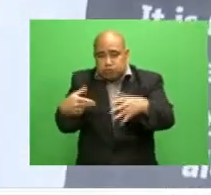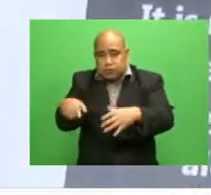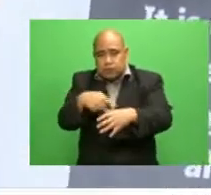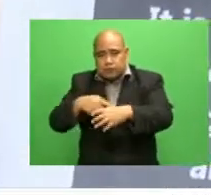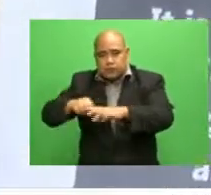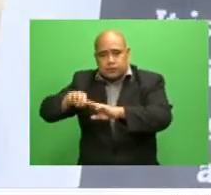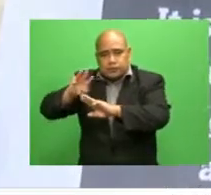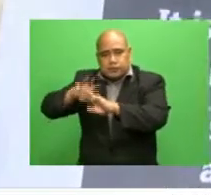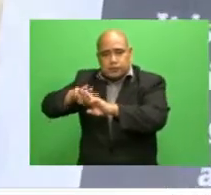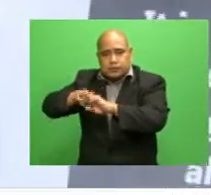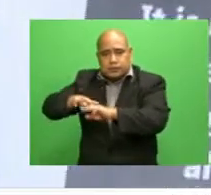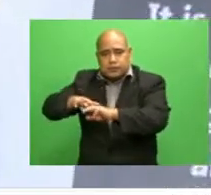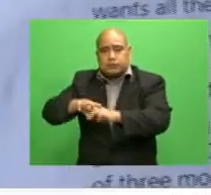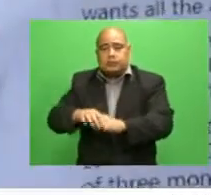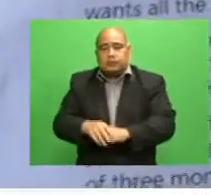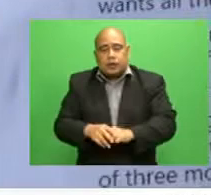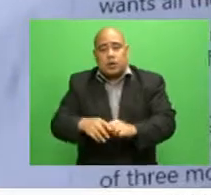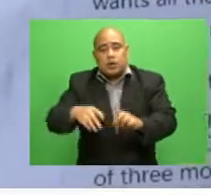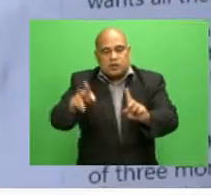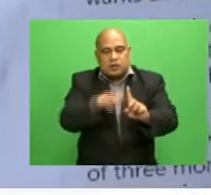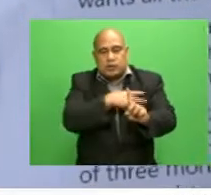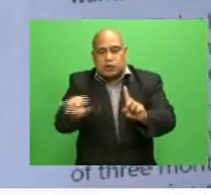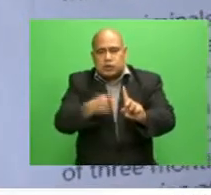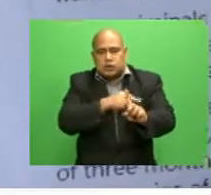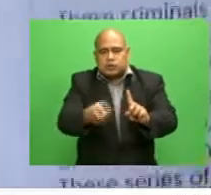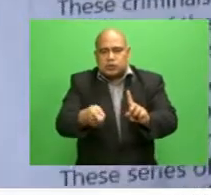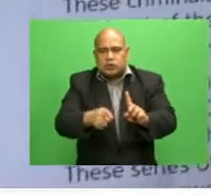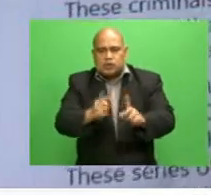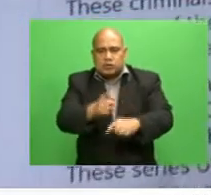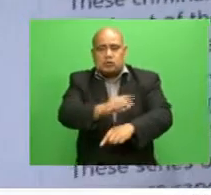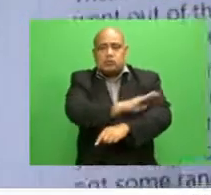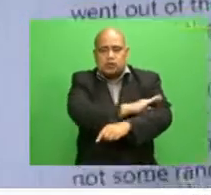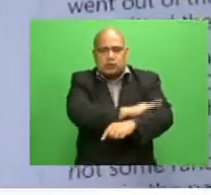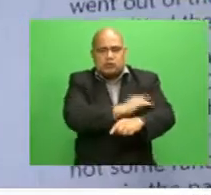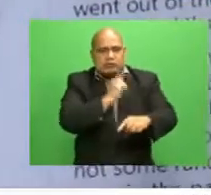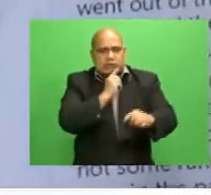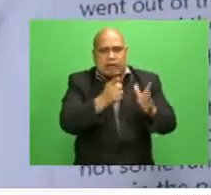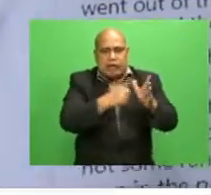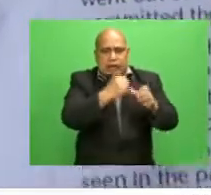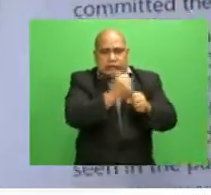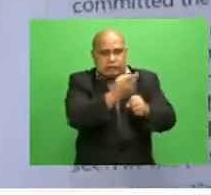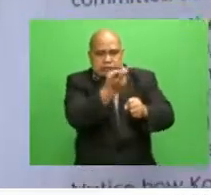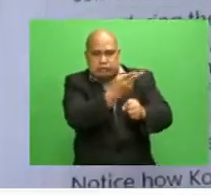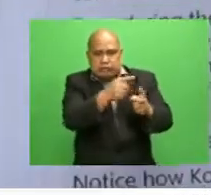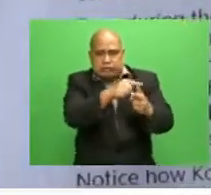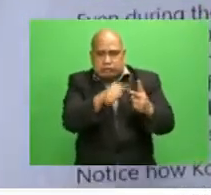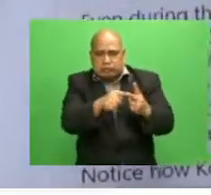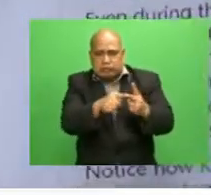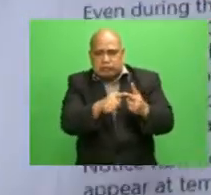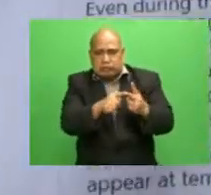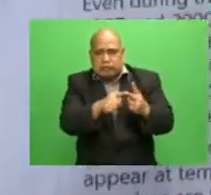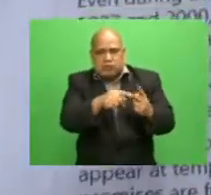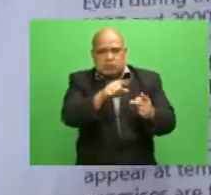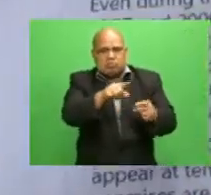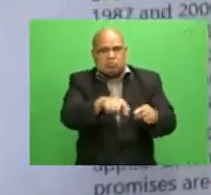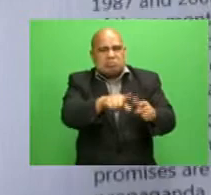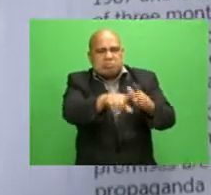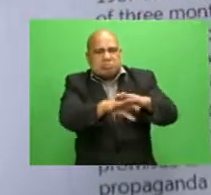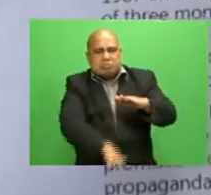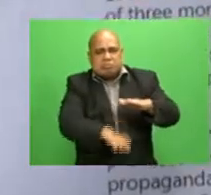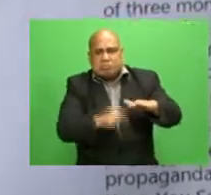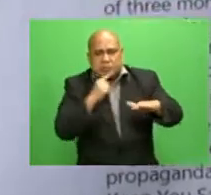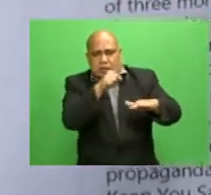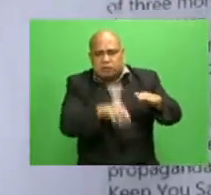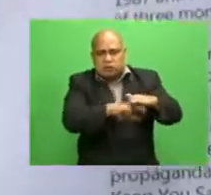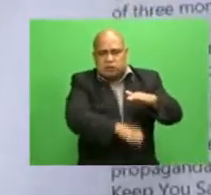#ViolentVurenge and the AG as #CorruptQayyum. The PM's lawyer says Ravindra Singh had 2 years to show